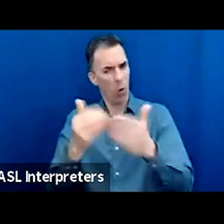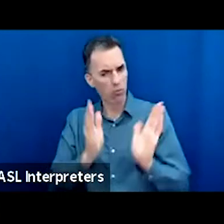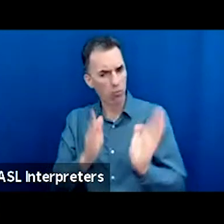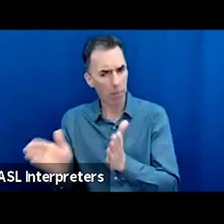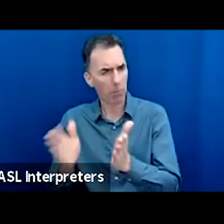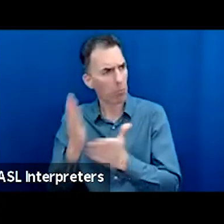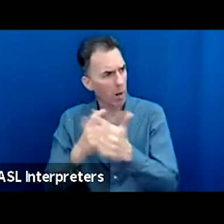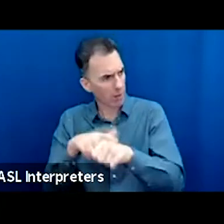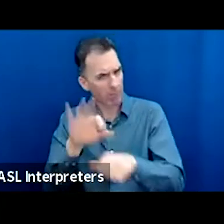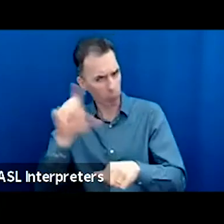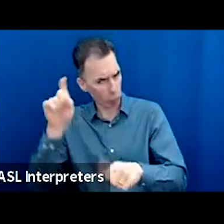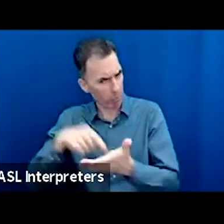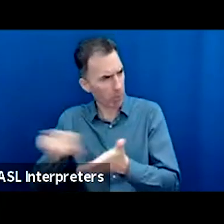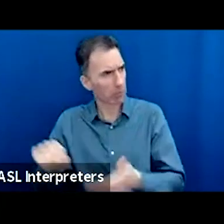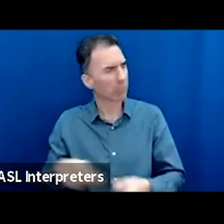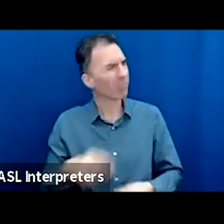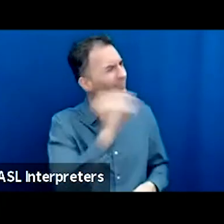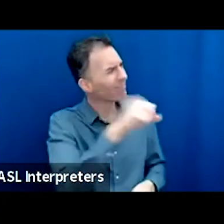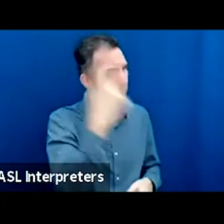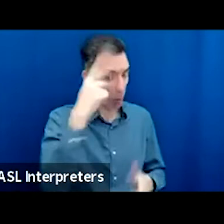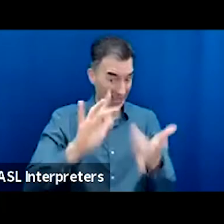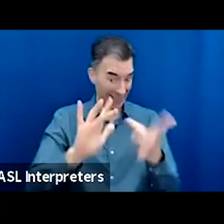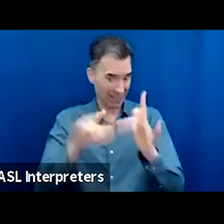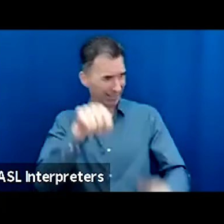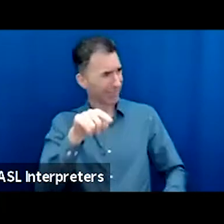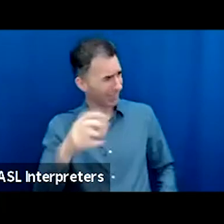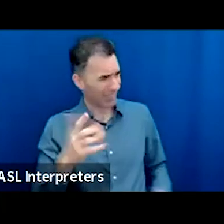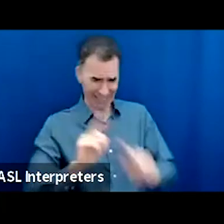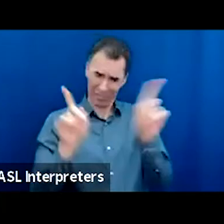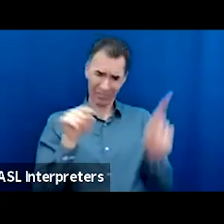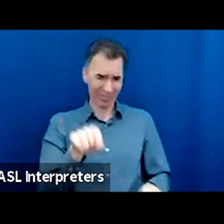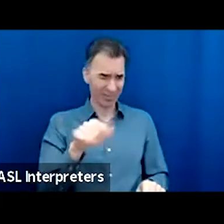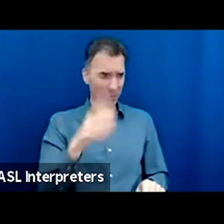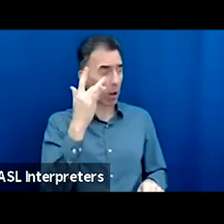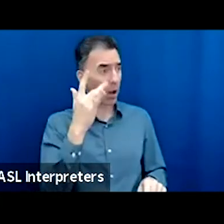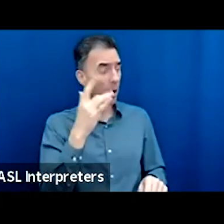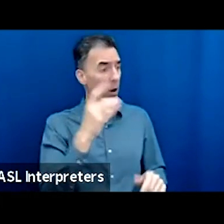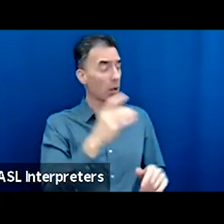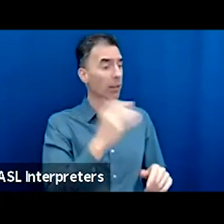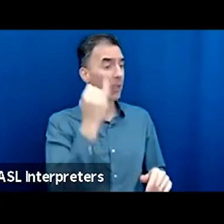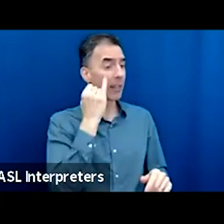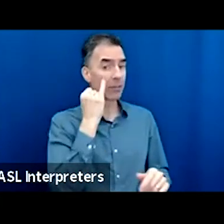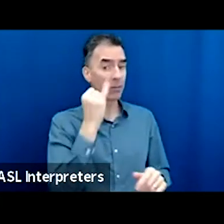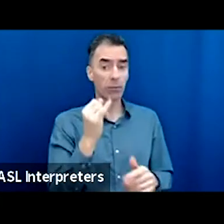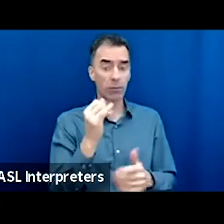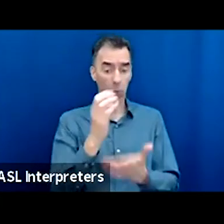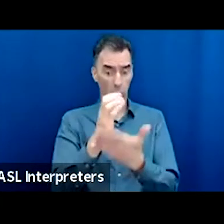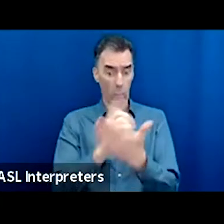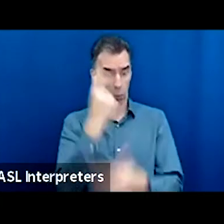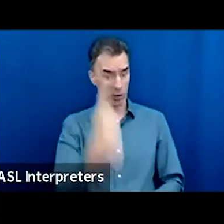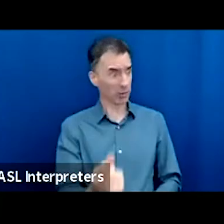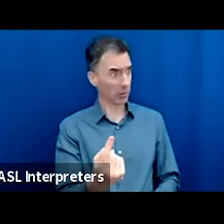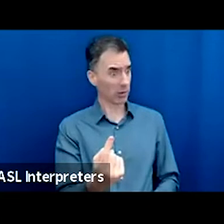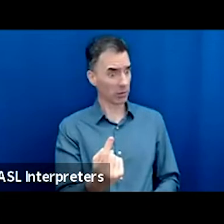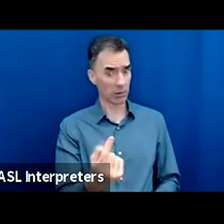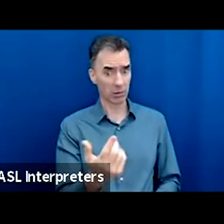part-time faculty. Especially for online delivery, because it is quite different, because the course then is a is. standalone course that almost, you know, anybody